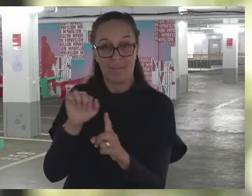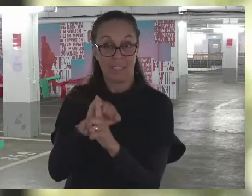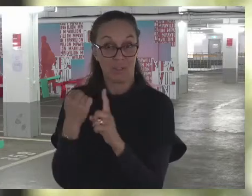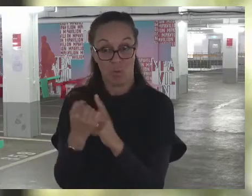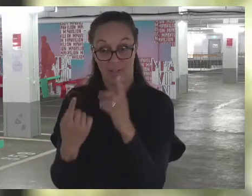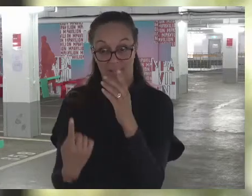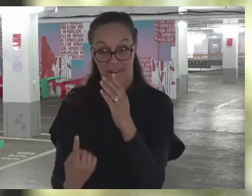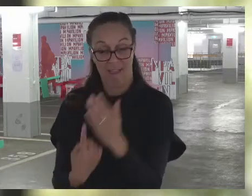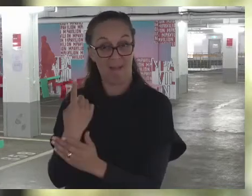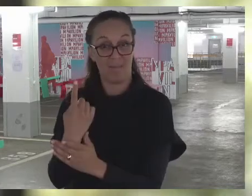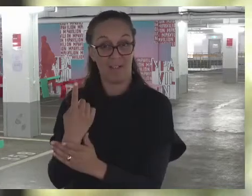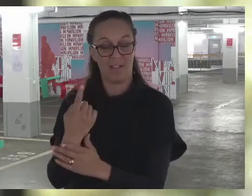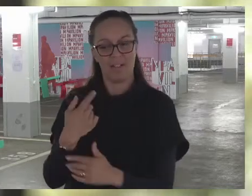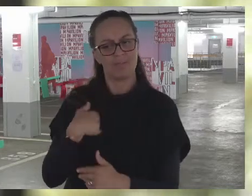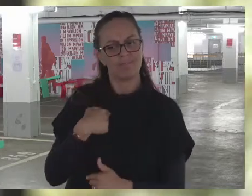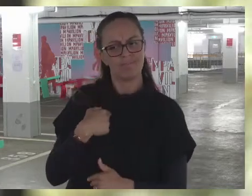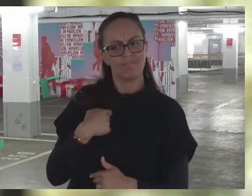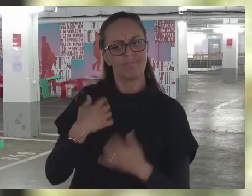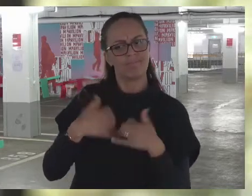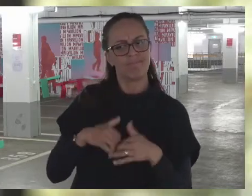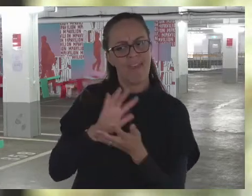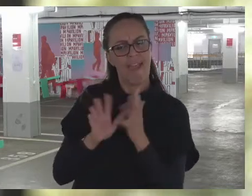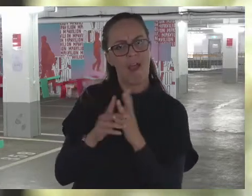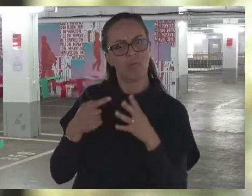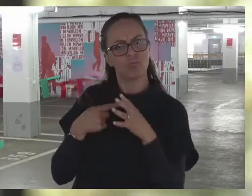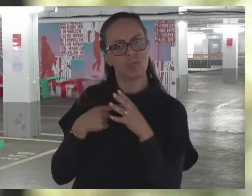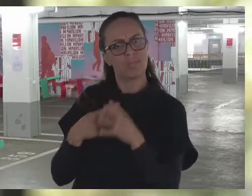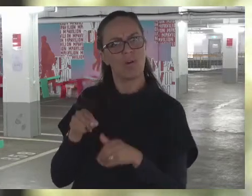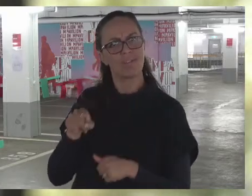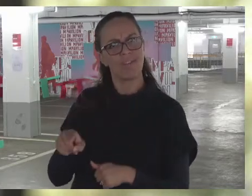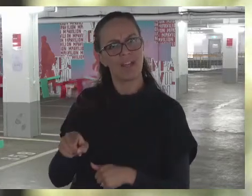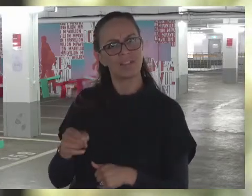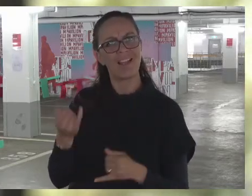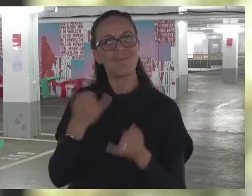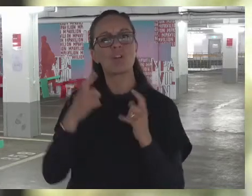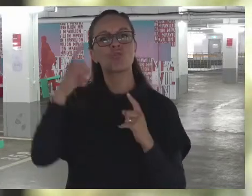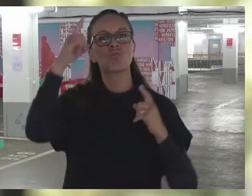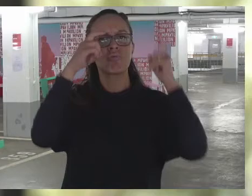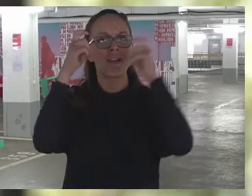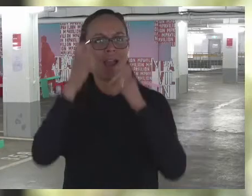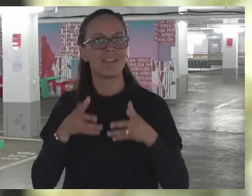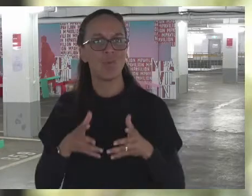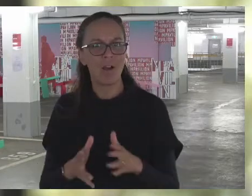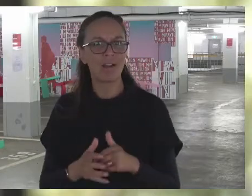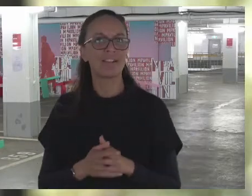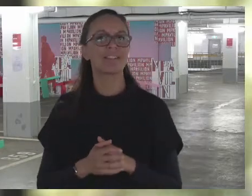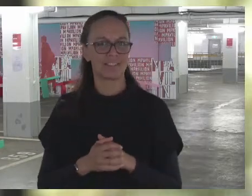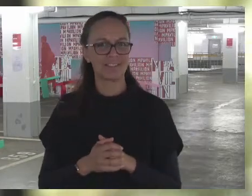always think it's been a really creative process, because you have to. It gives you a sort of